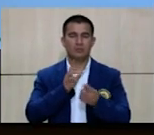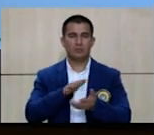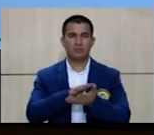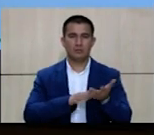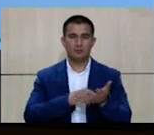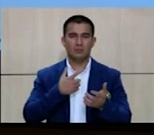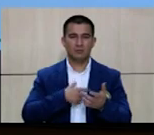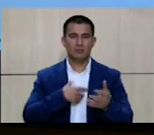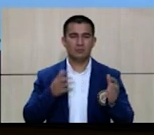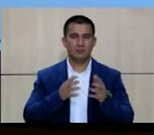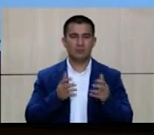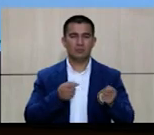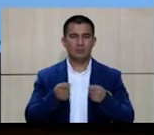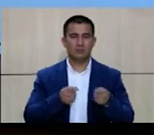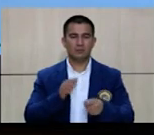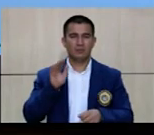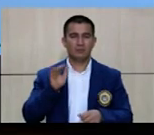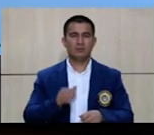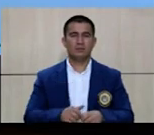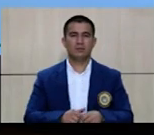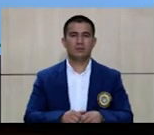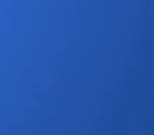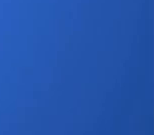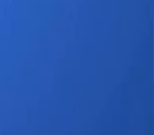xayr, salomat bo'ling.